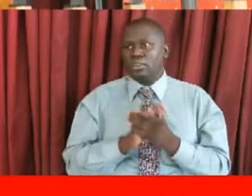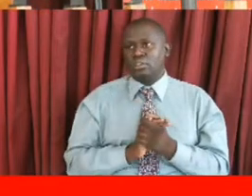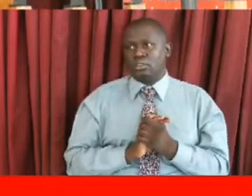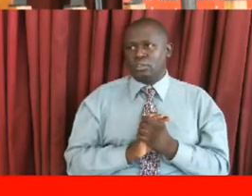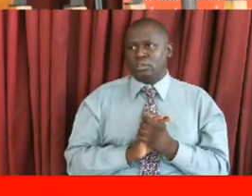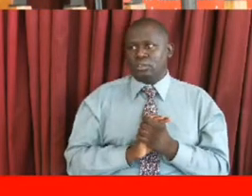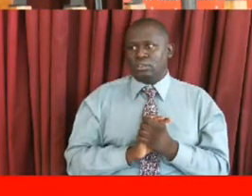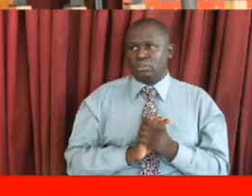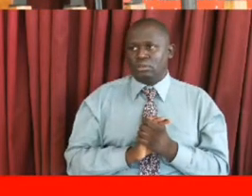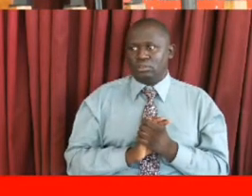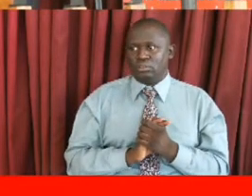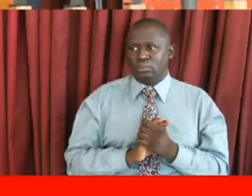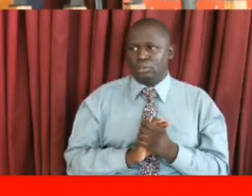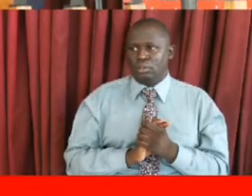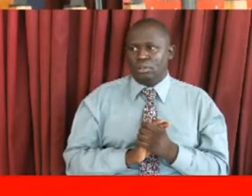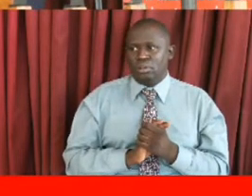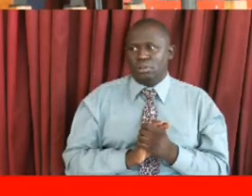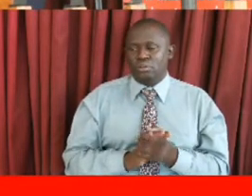he